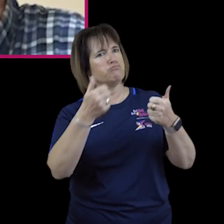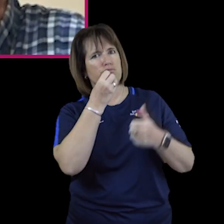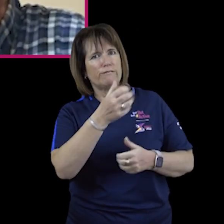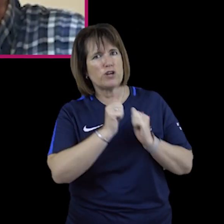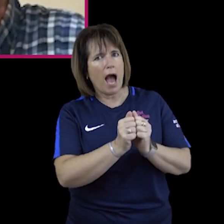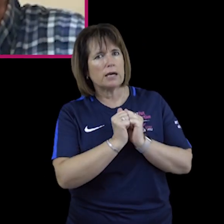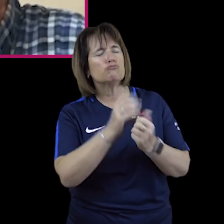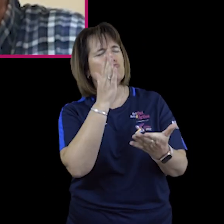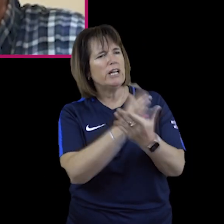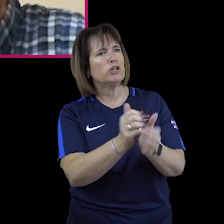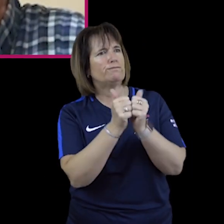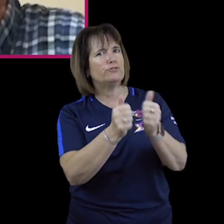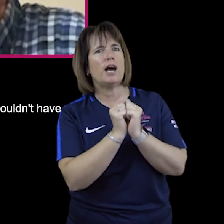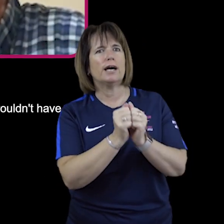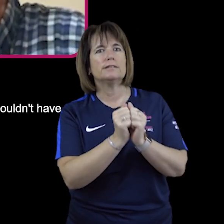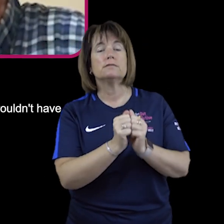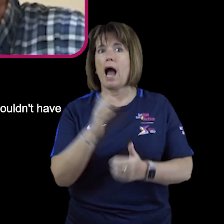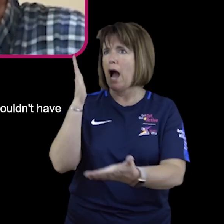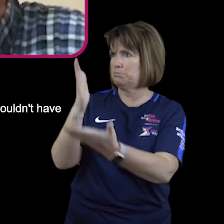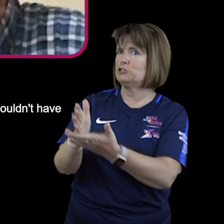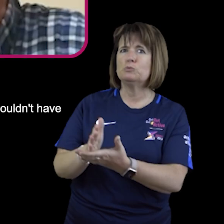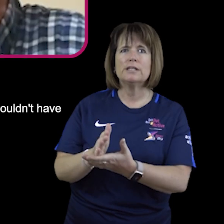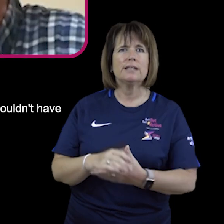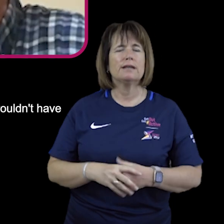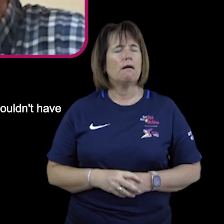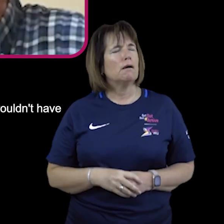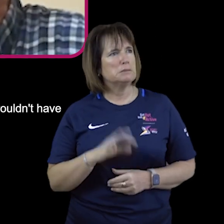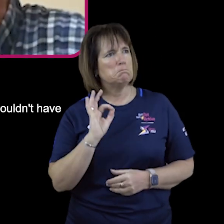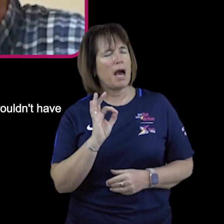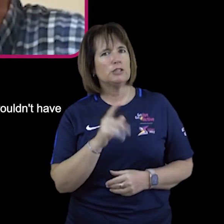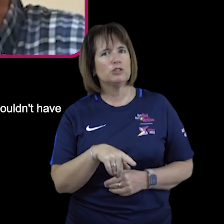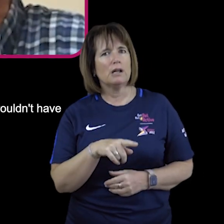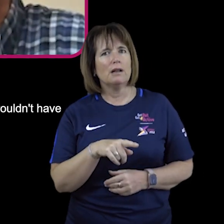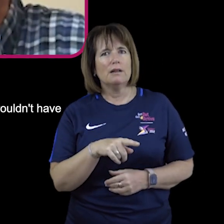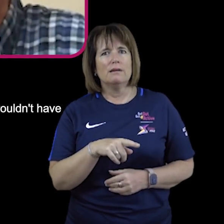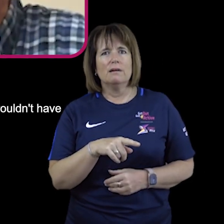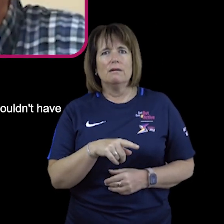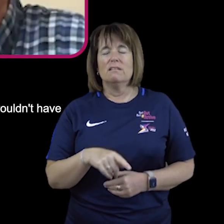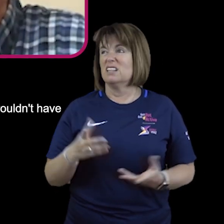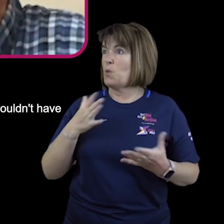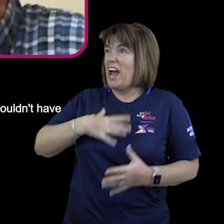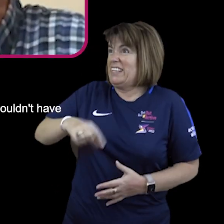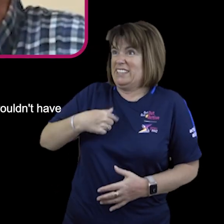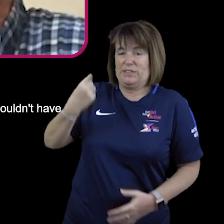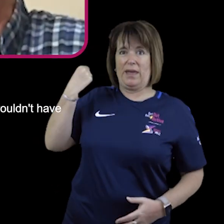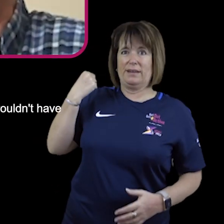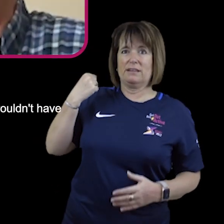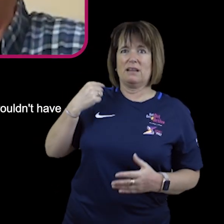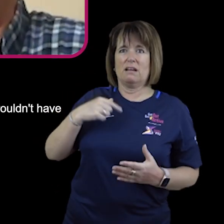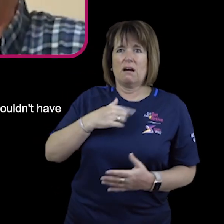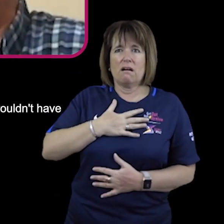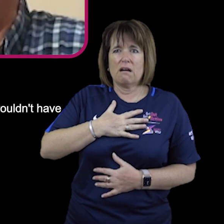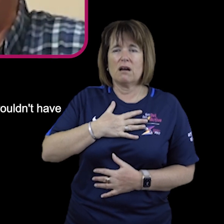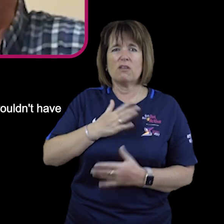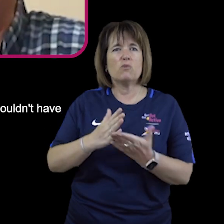What a great friend. What a great friend. Absolutely. That's just what I needed. Special. Yeah. Just what I needed, because I wouldn't